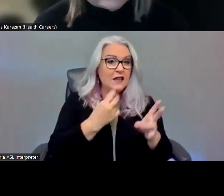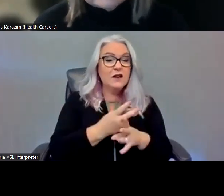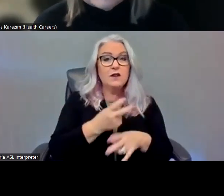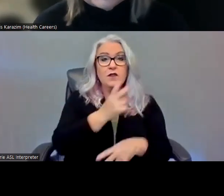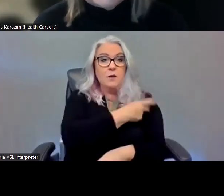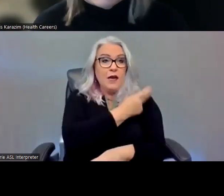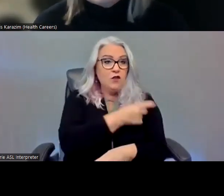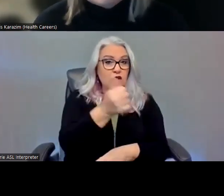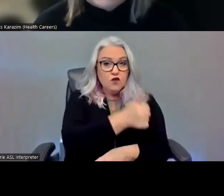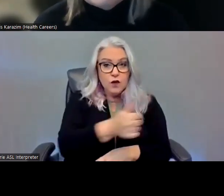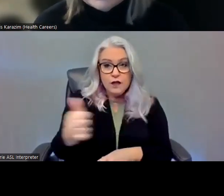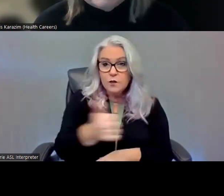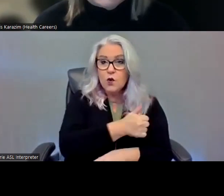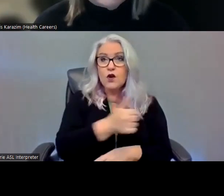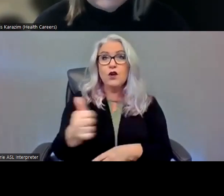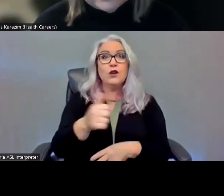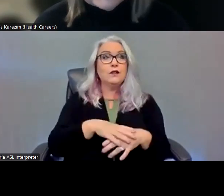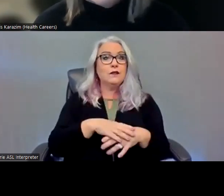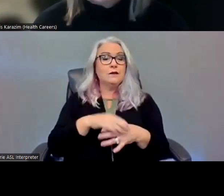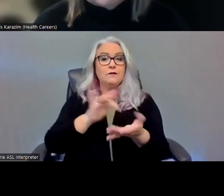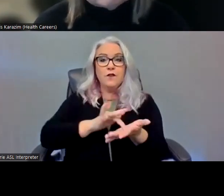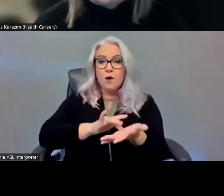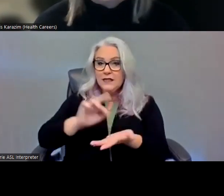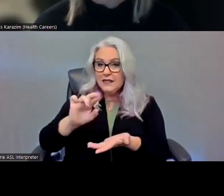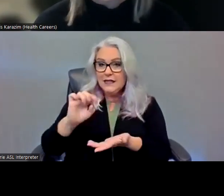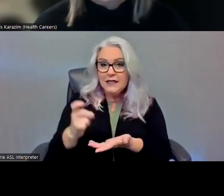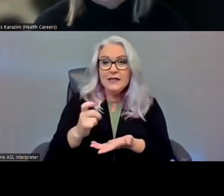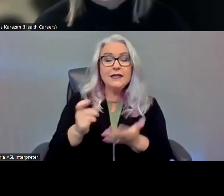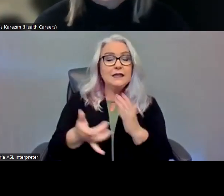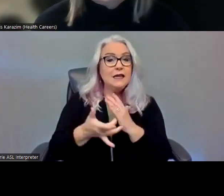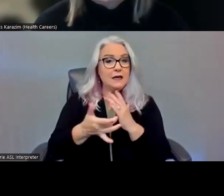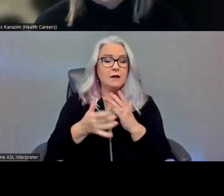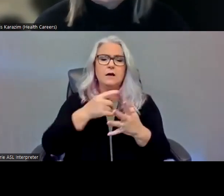pharmacy technicians, and many, many, many others.